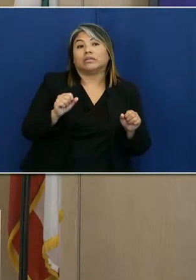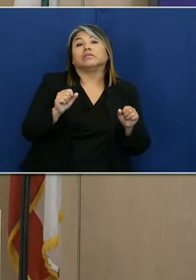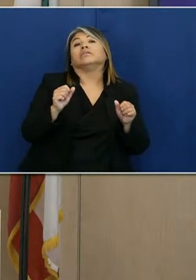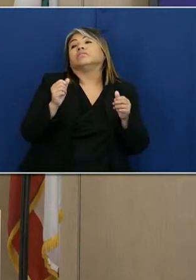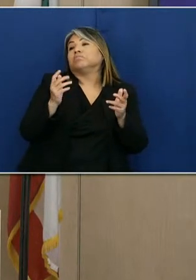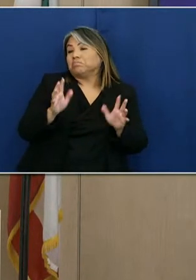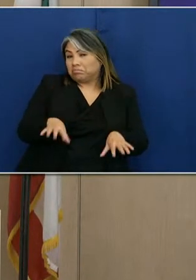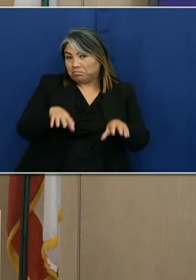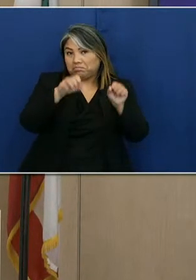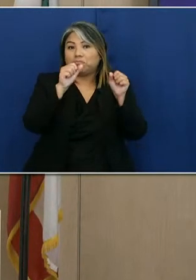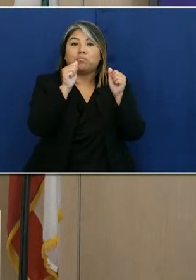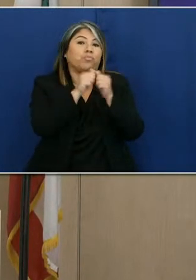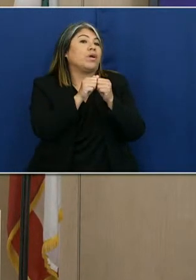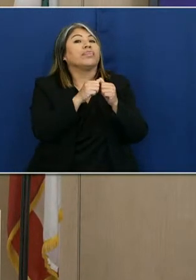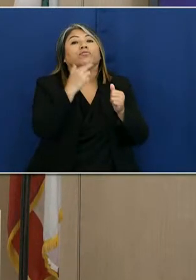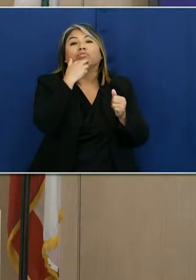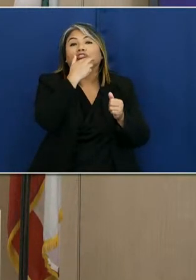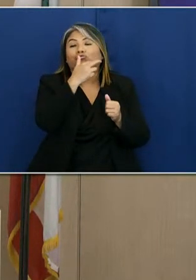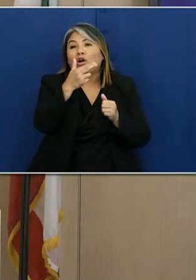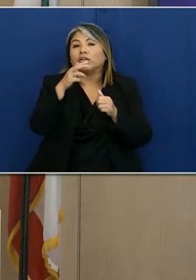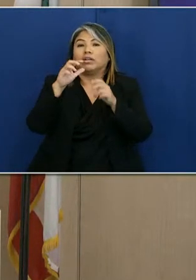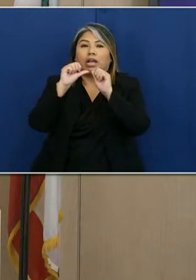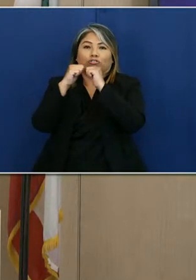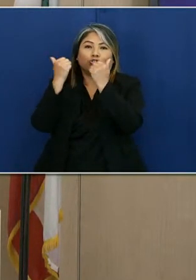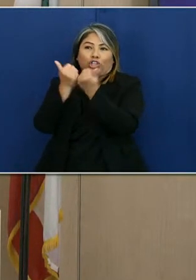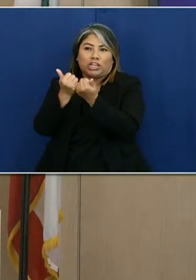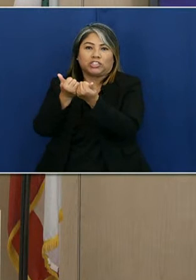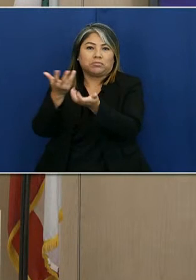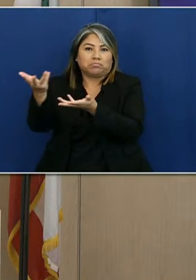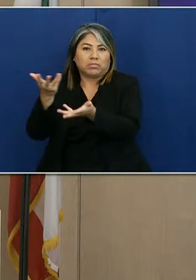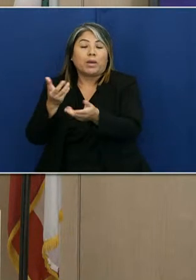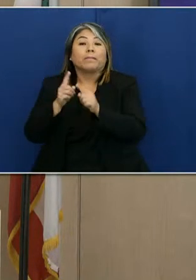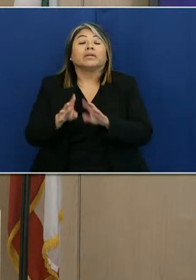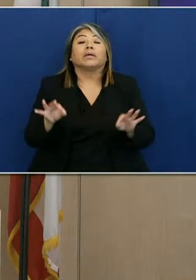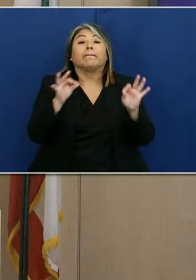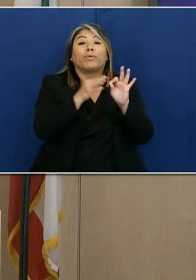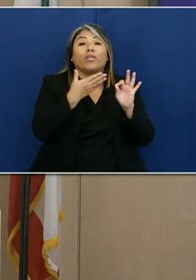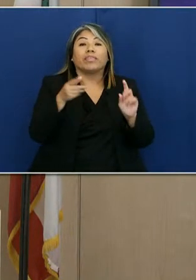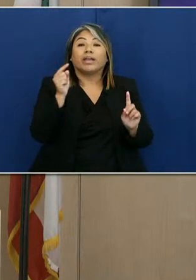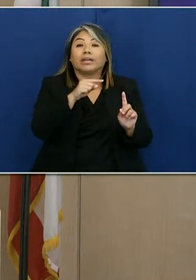take up with the Restaurant Association. But the important thing is to